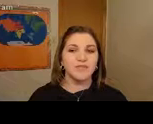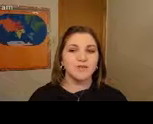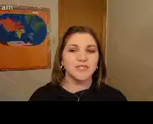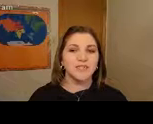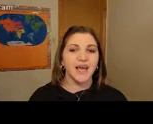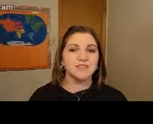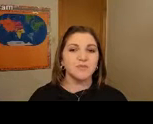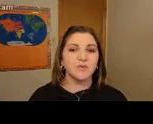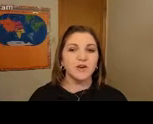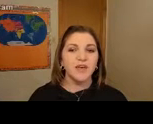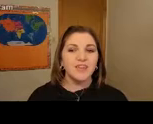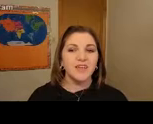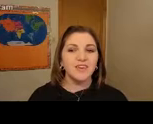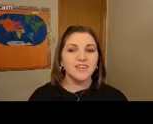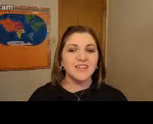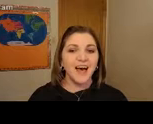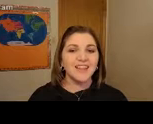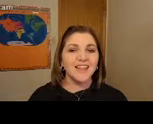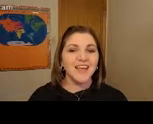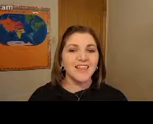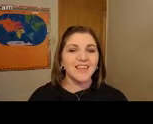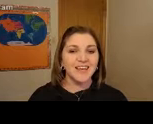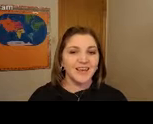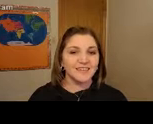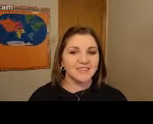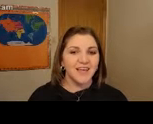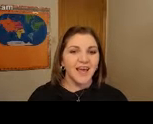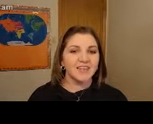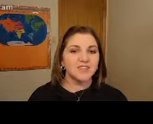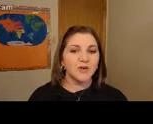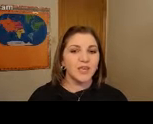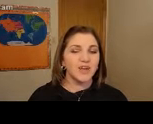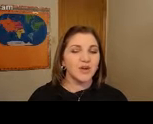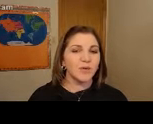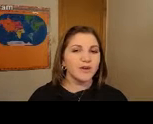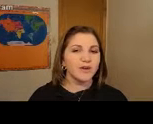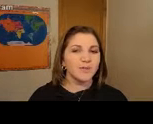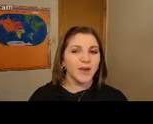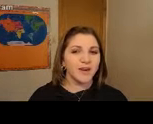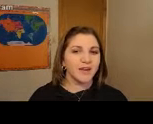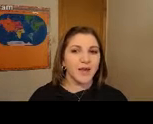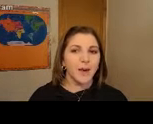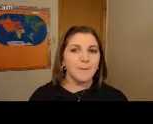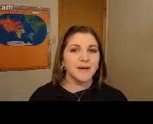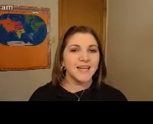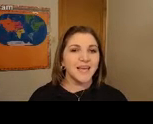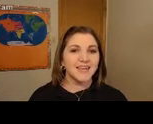that we have used in class before, they look a lot like this. And so here we are